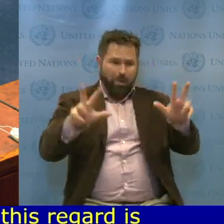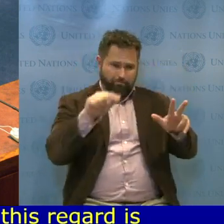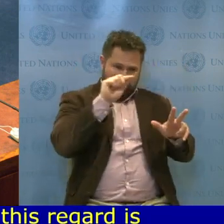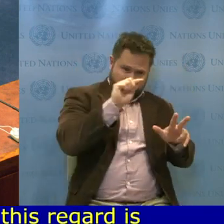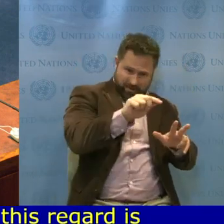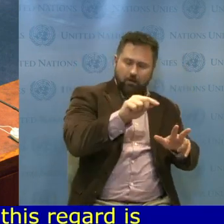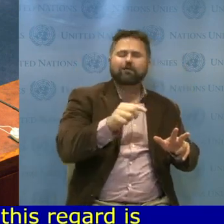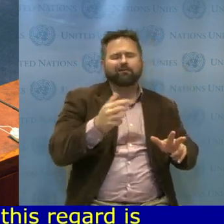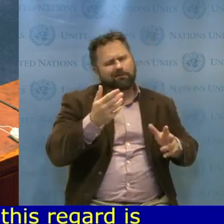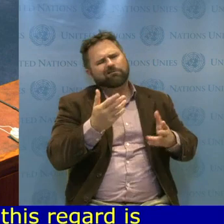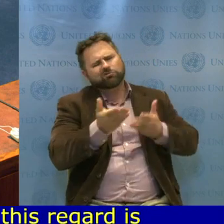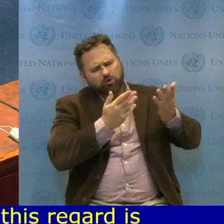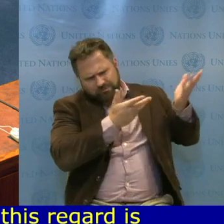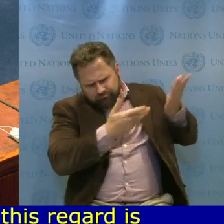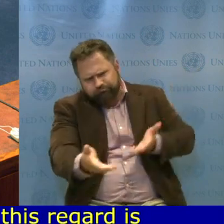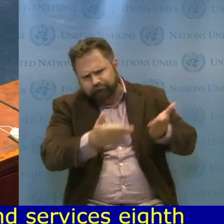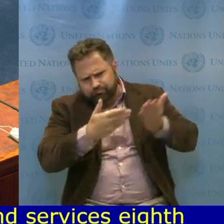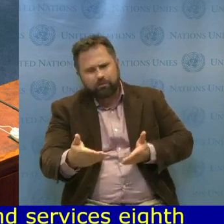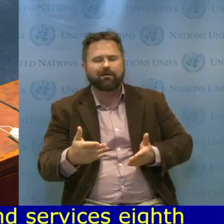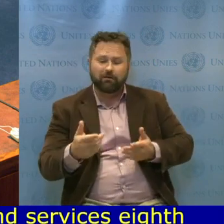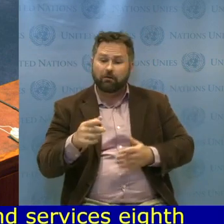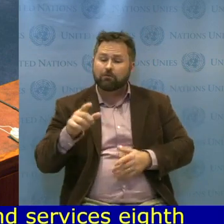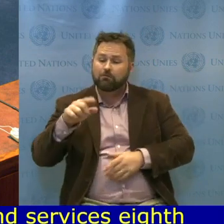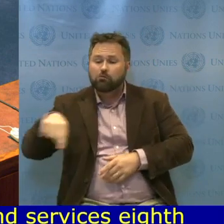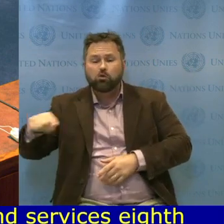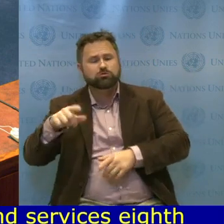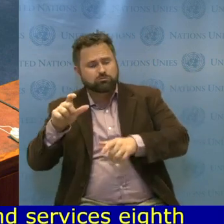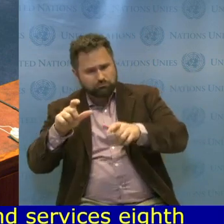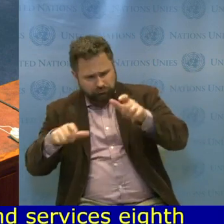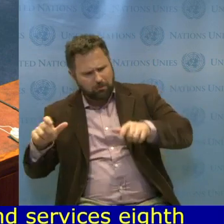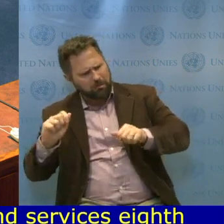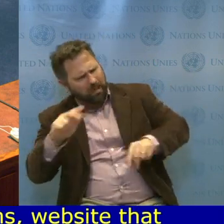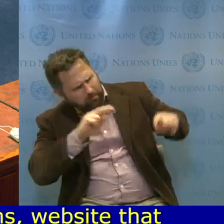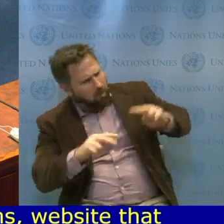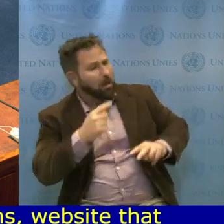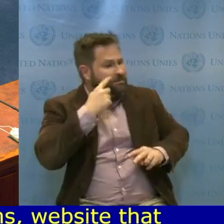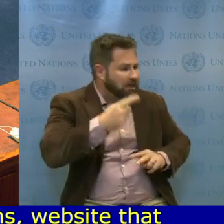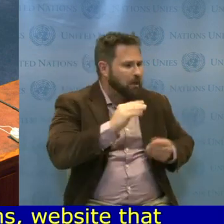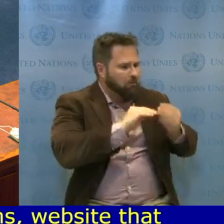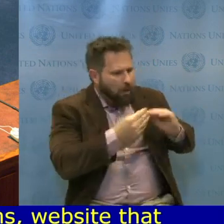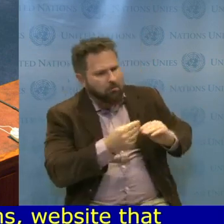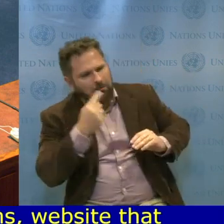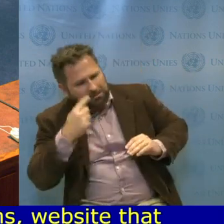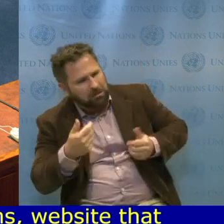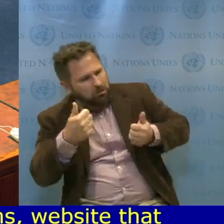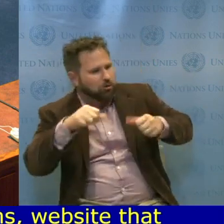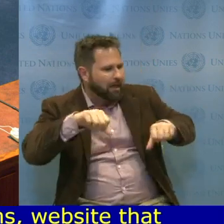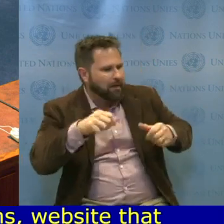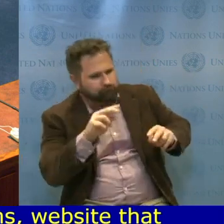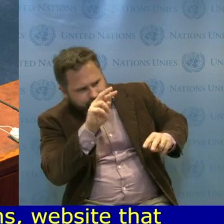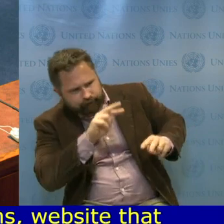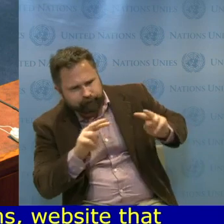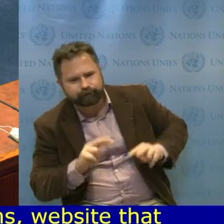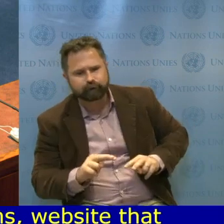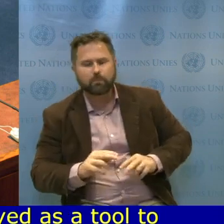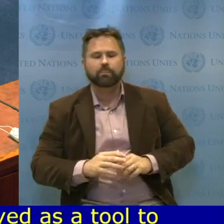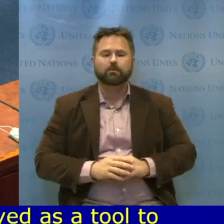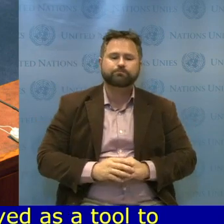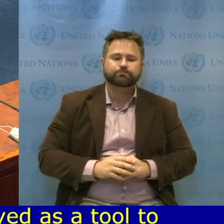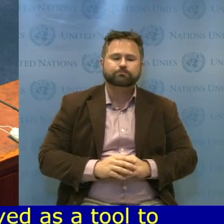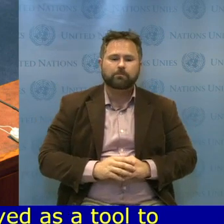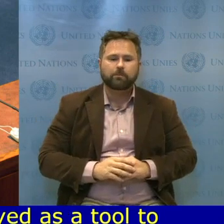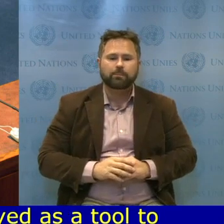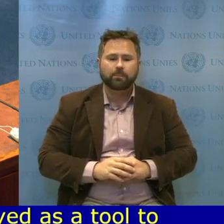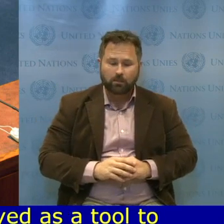being employed as an analytical tool to assess and address the existing gaps. The rights of persons with disabilities and issues of physical access are the integral part